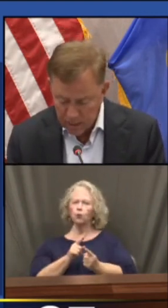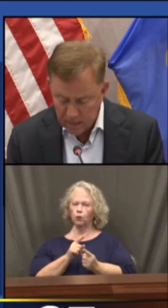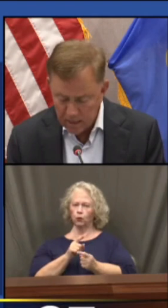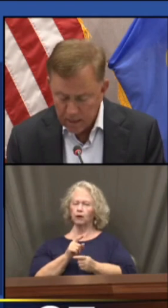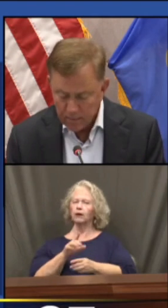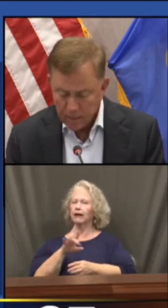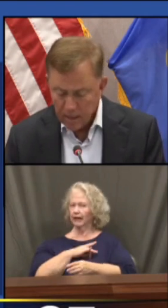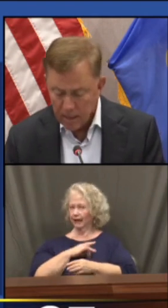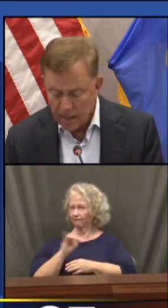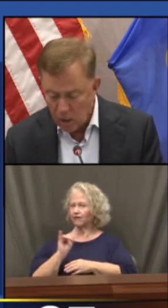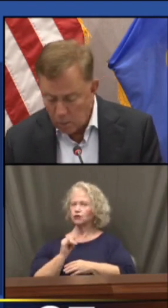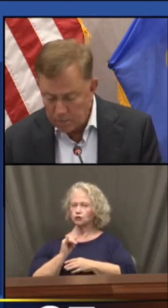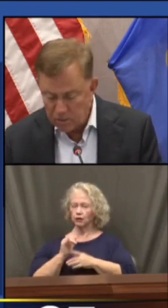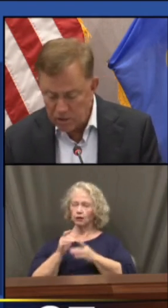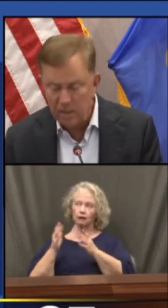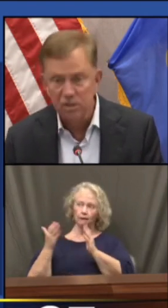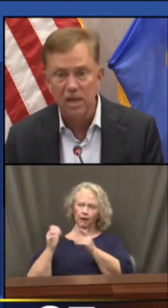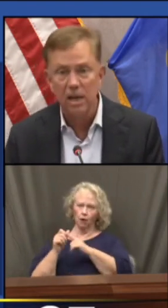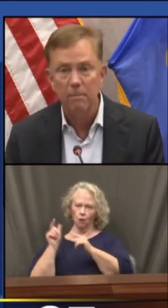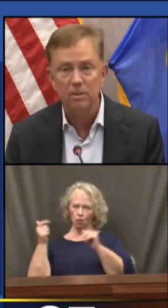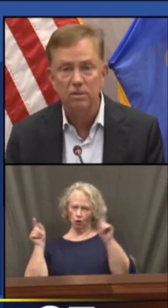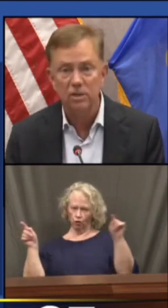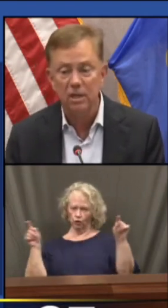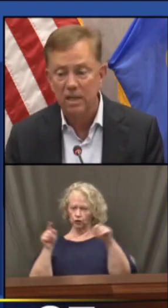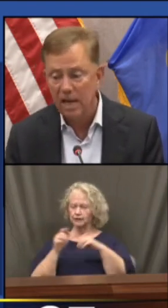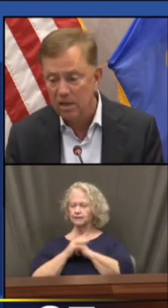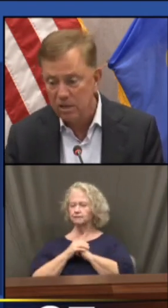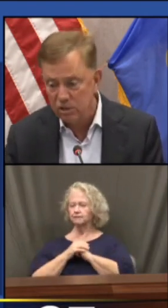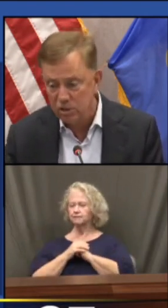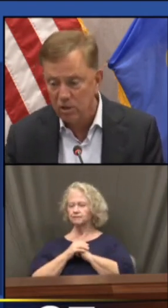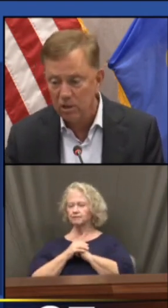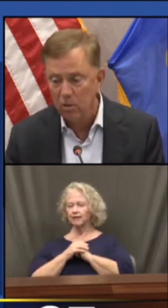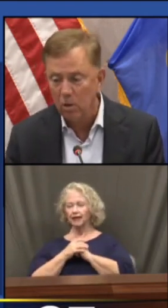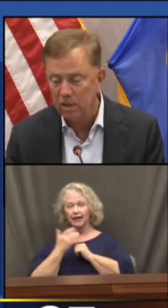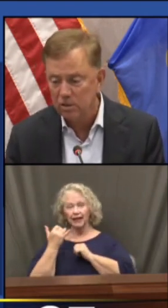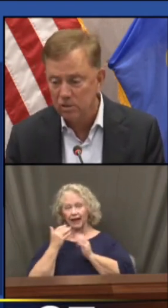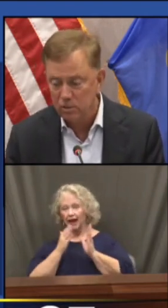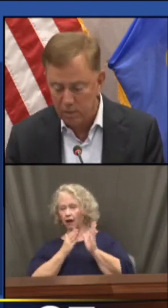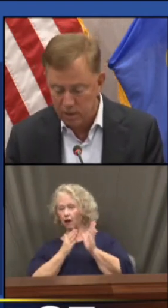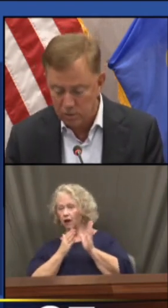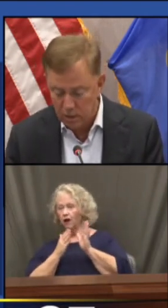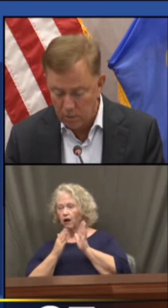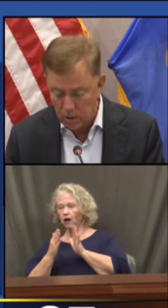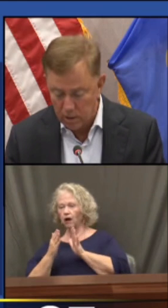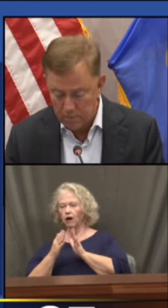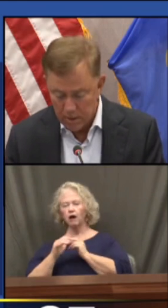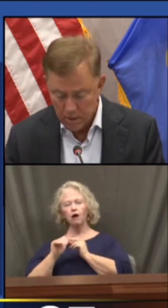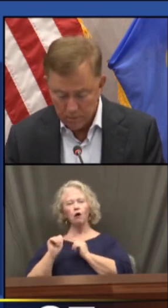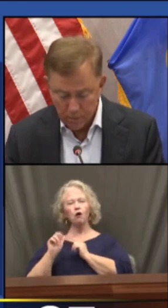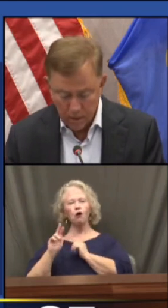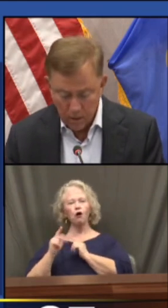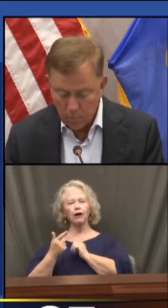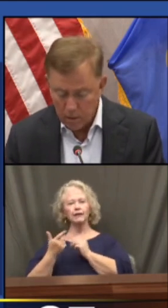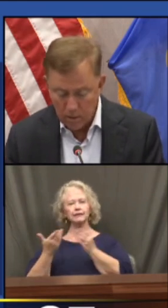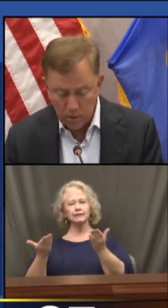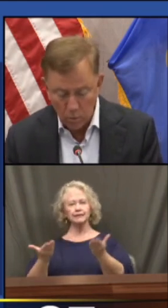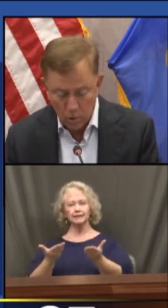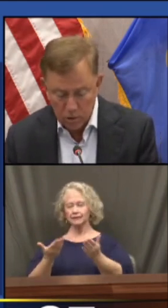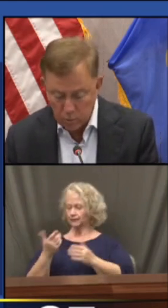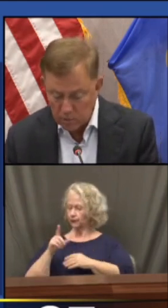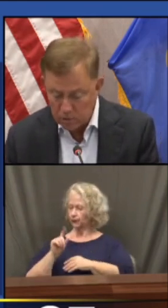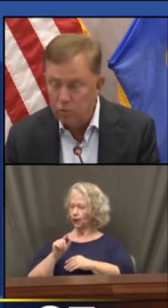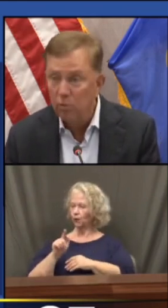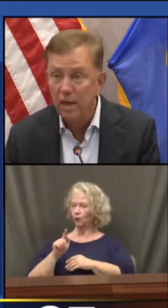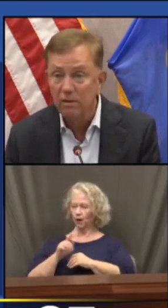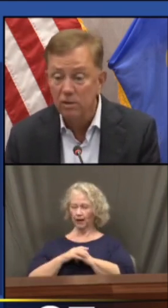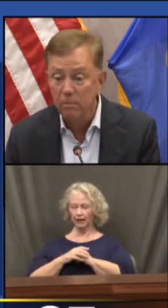rates then. And I hope you'll see the same as you see at the end of this chart, August of 2021, where at the